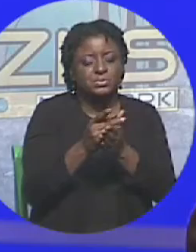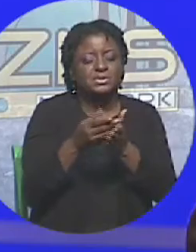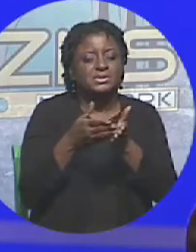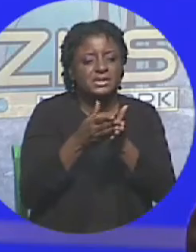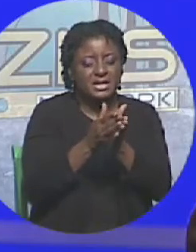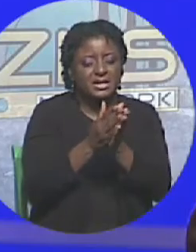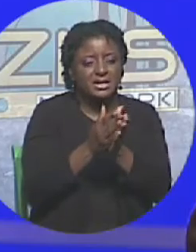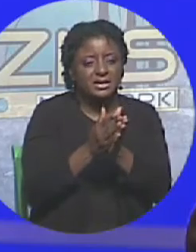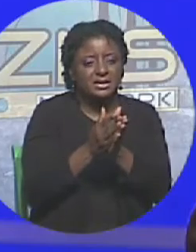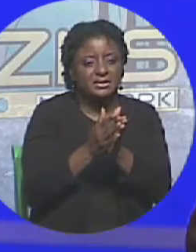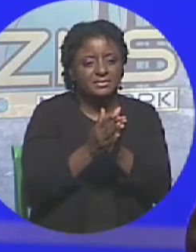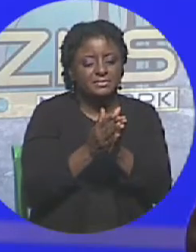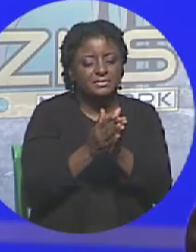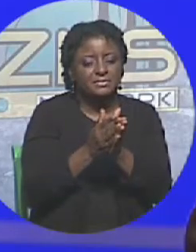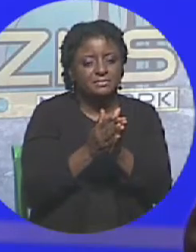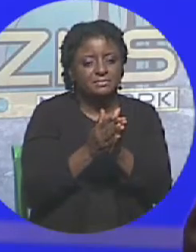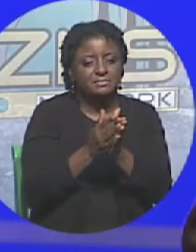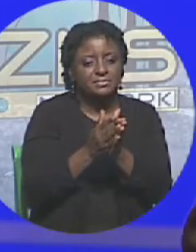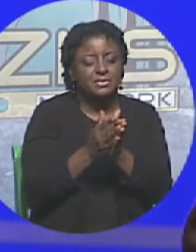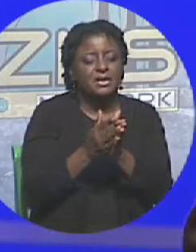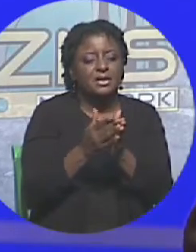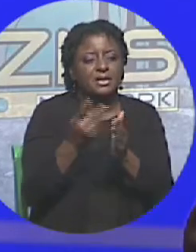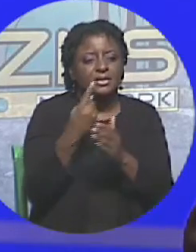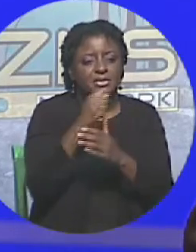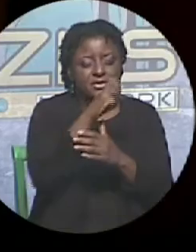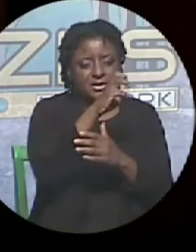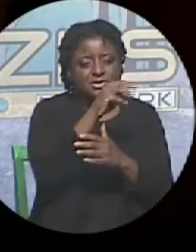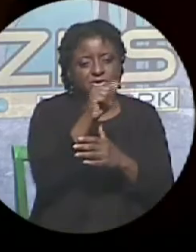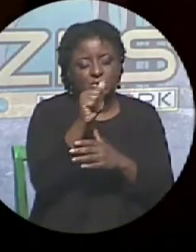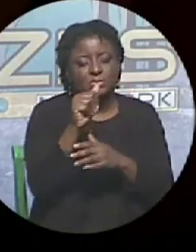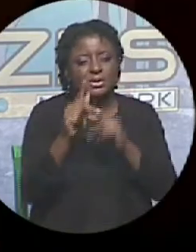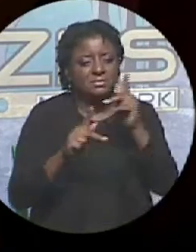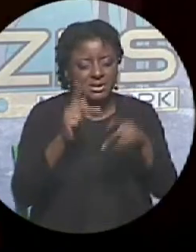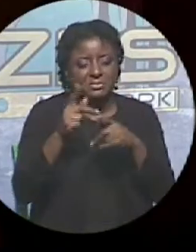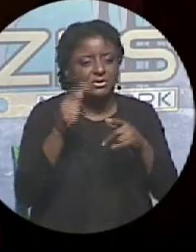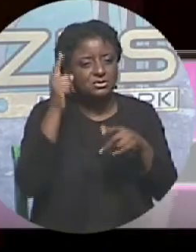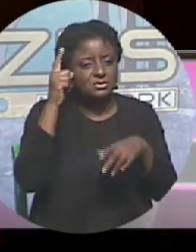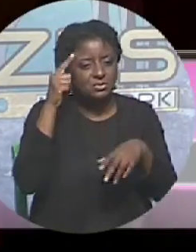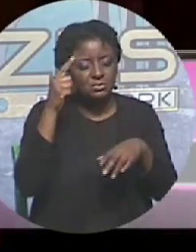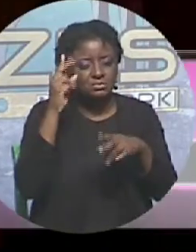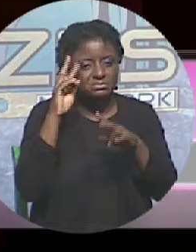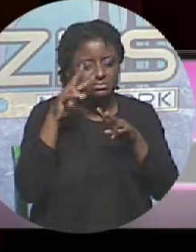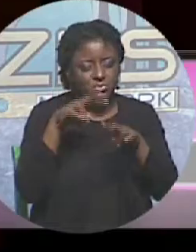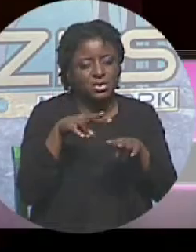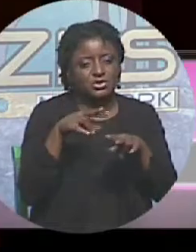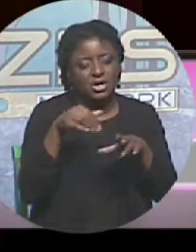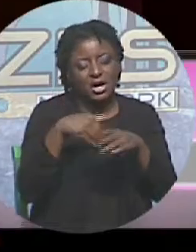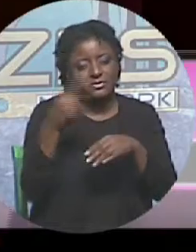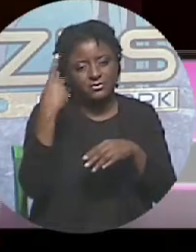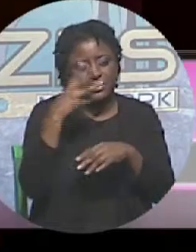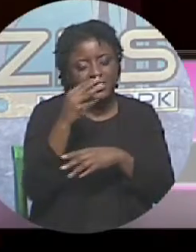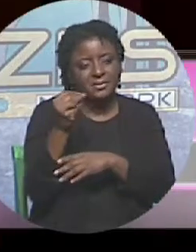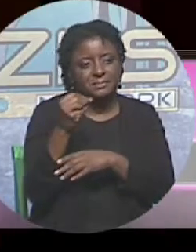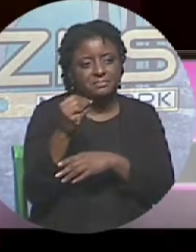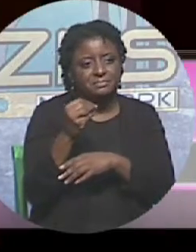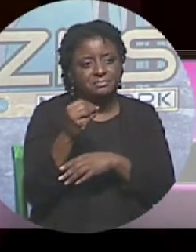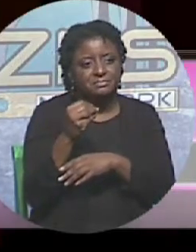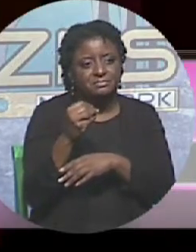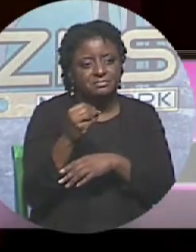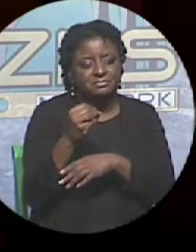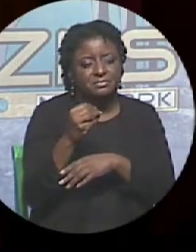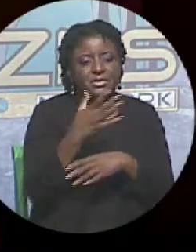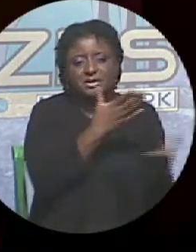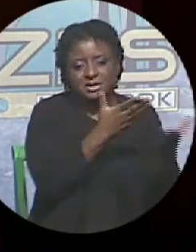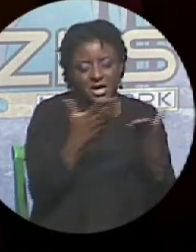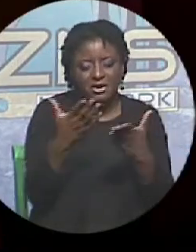made sure to check up on the sailors and their fleet. I went to Long Island the day after the storm passed, or the Sunday, to take some relief